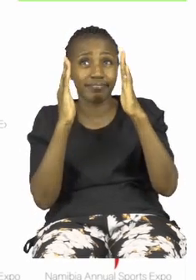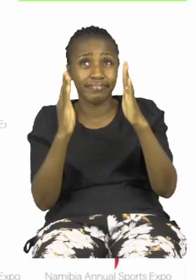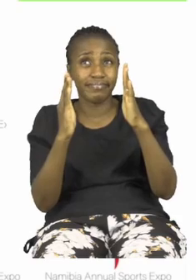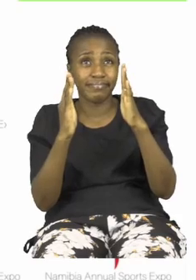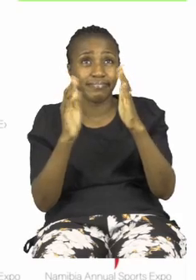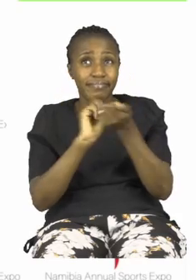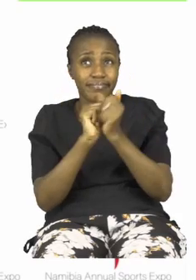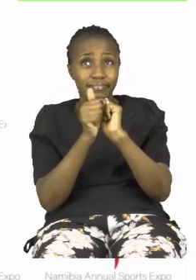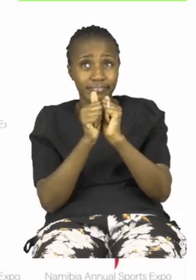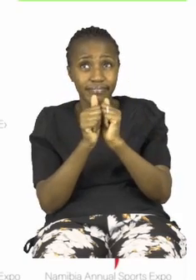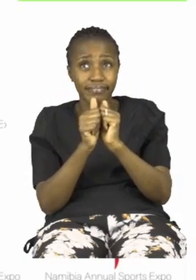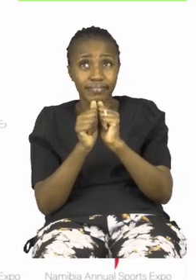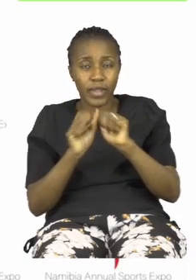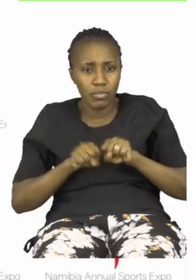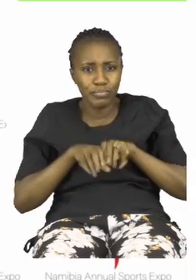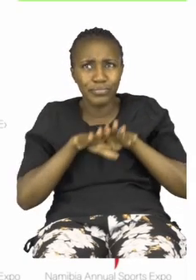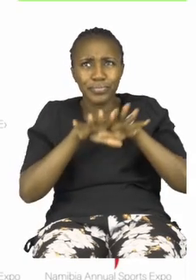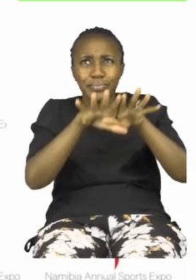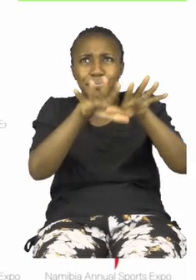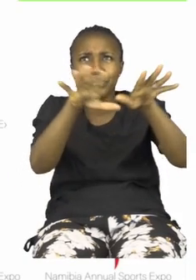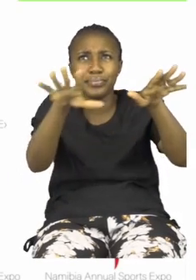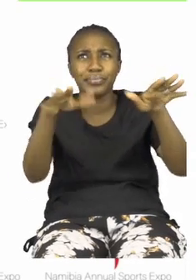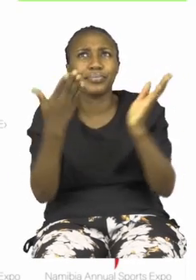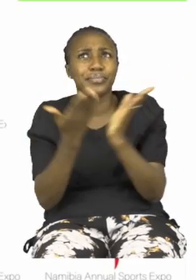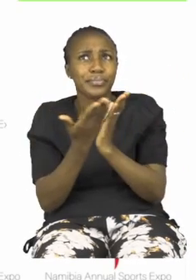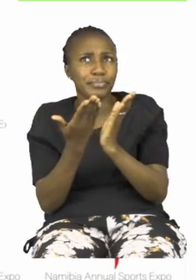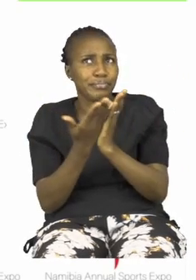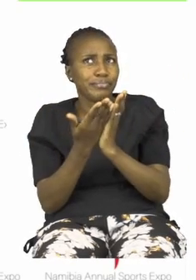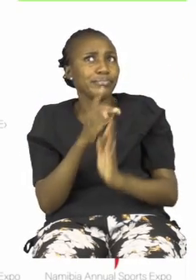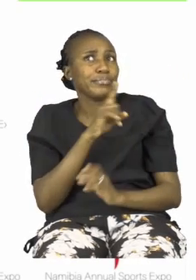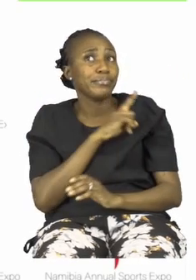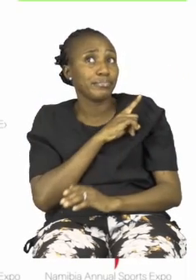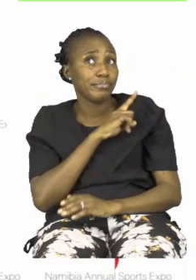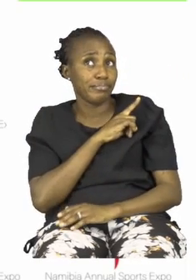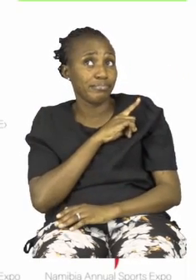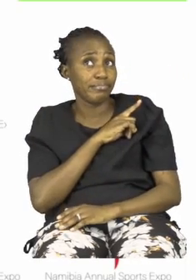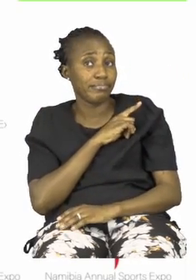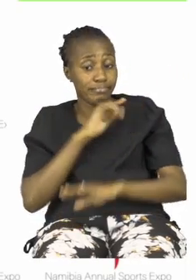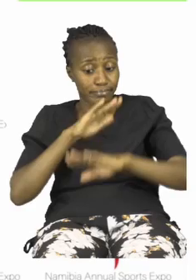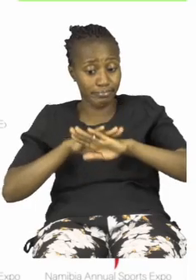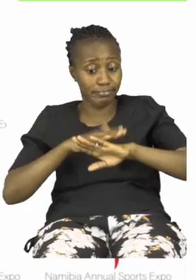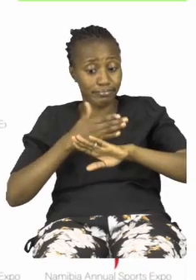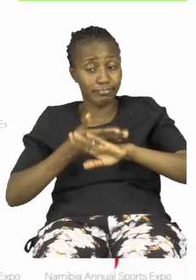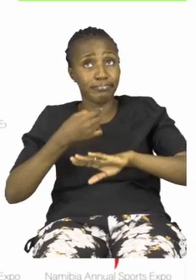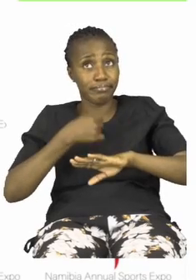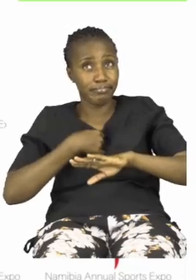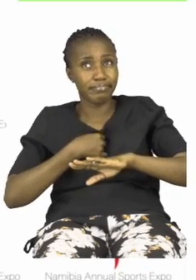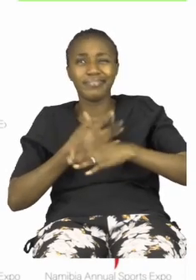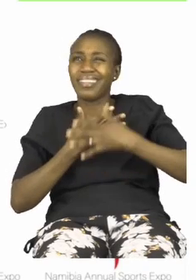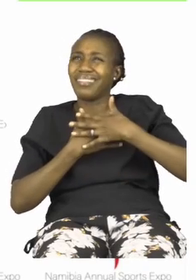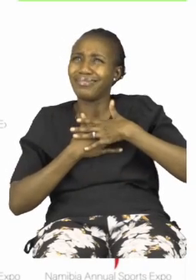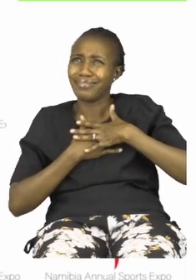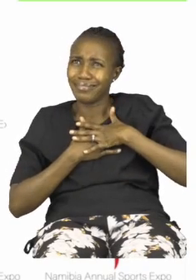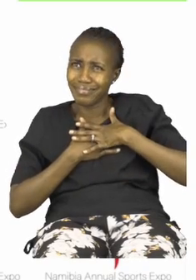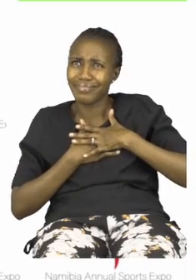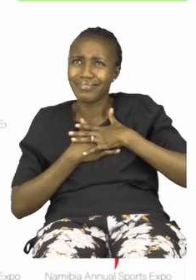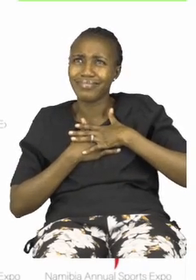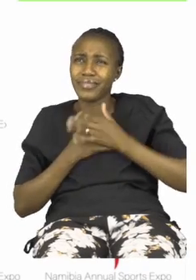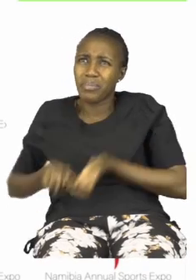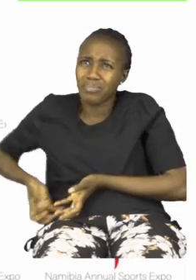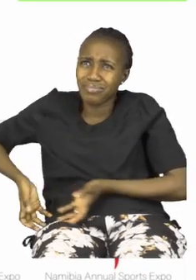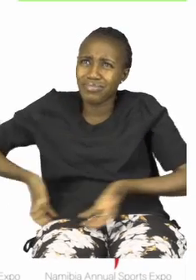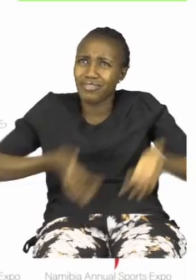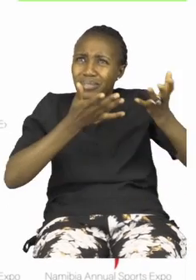to schools. This is very important to us because I'll take myself as the example again. I loved rugby, I